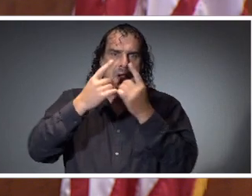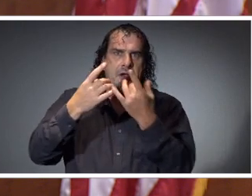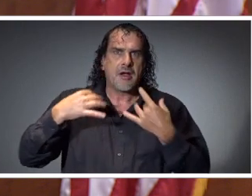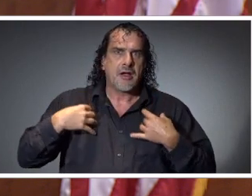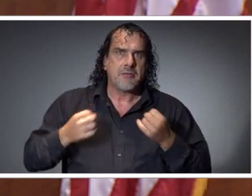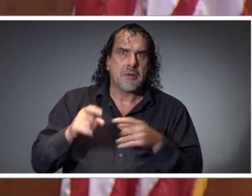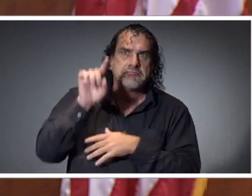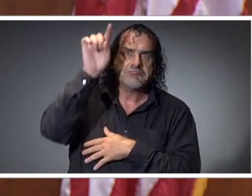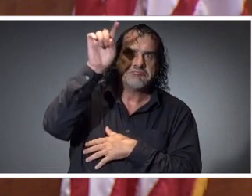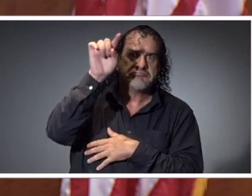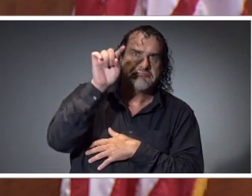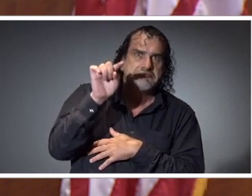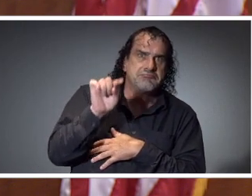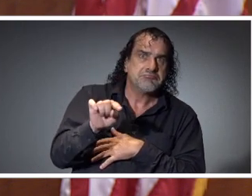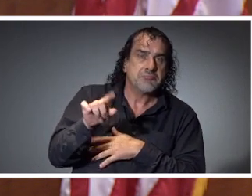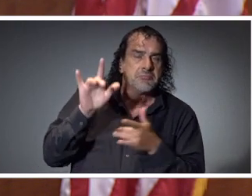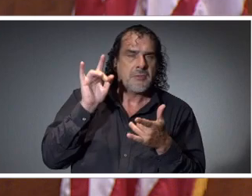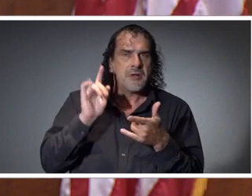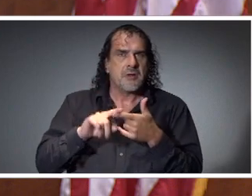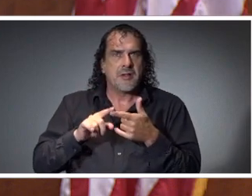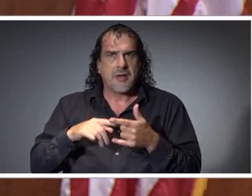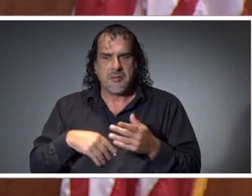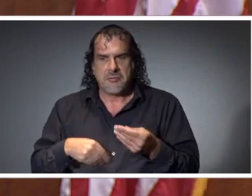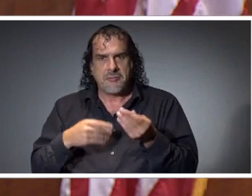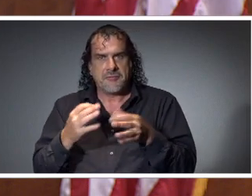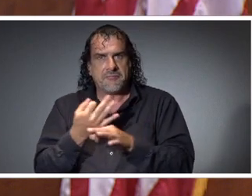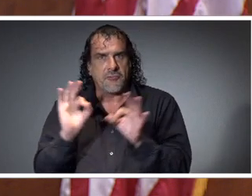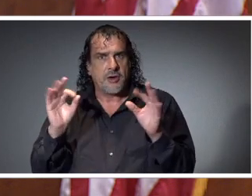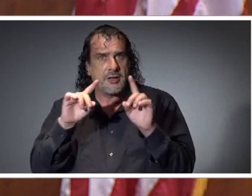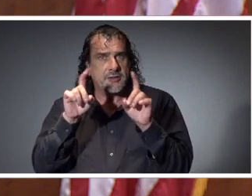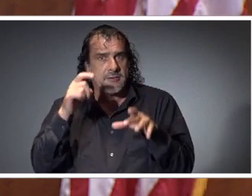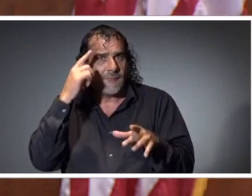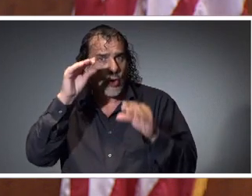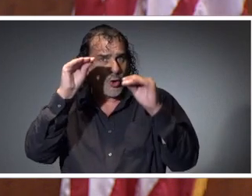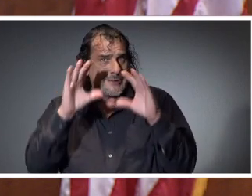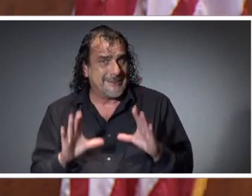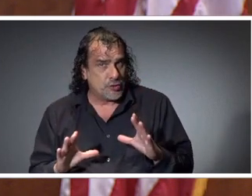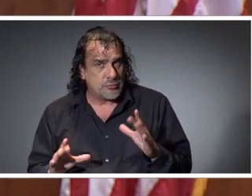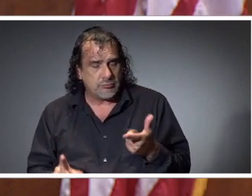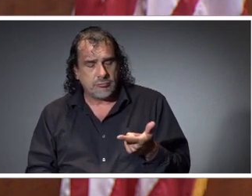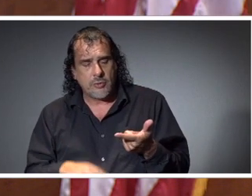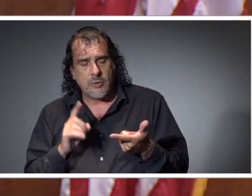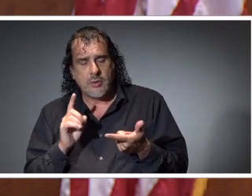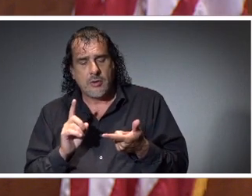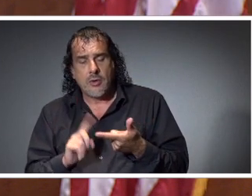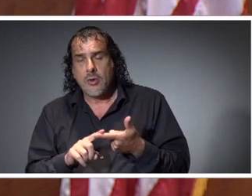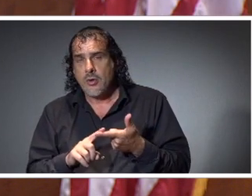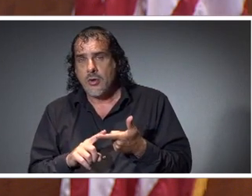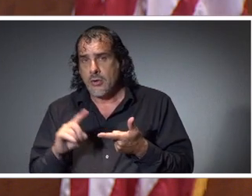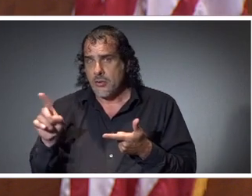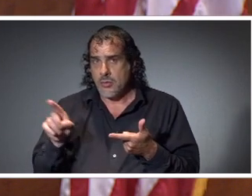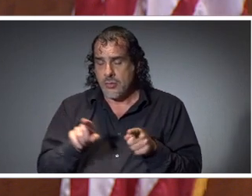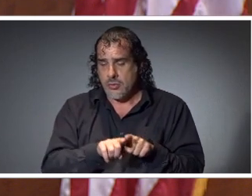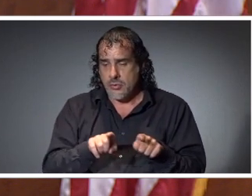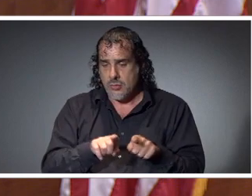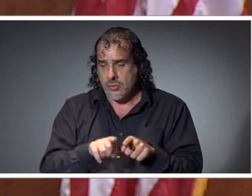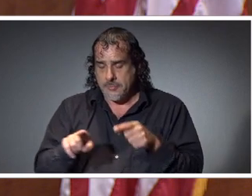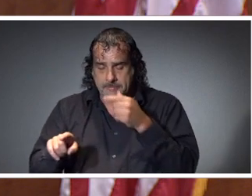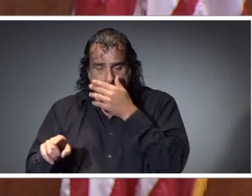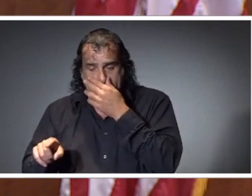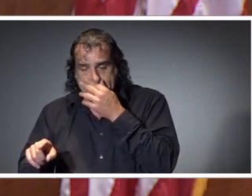will be offering testing to our teachers. In addition to that, we also need to continue